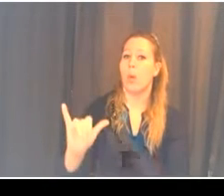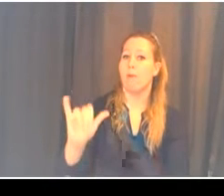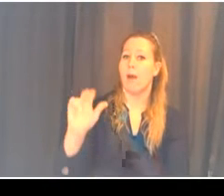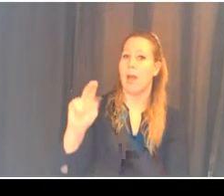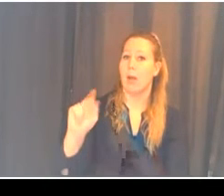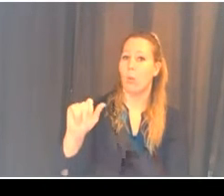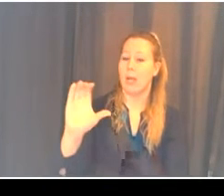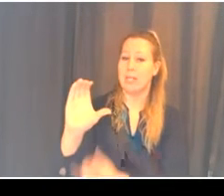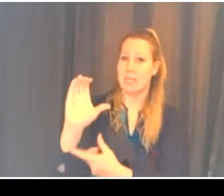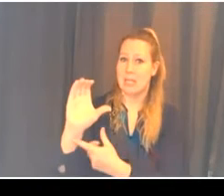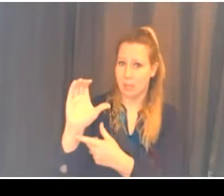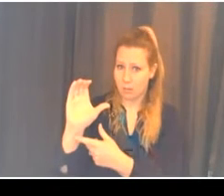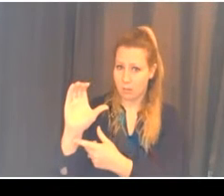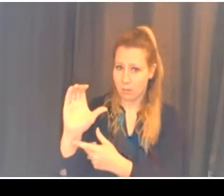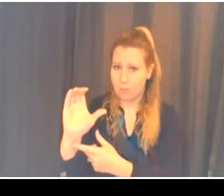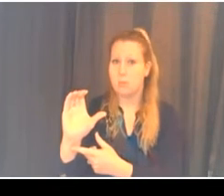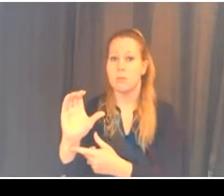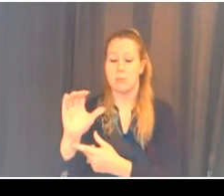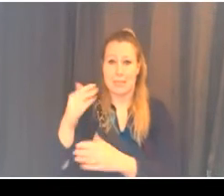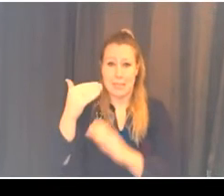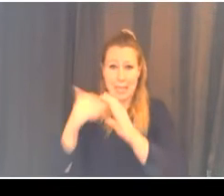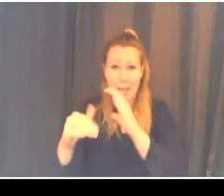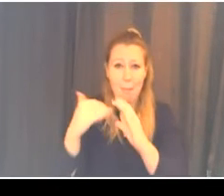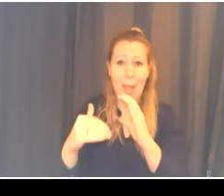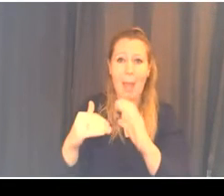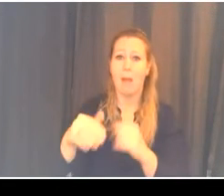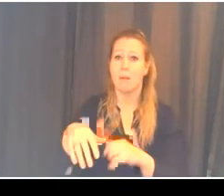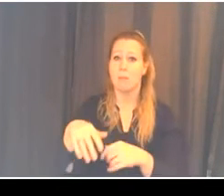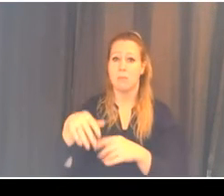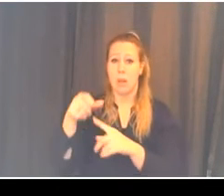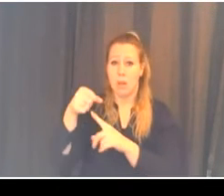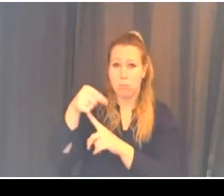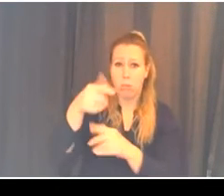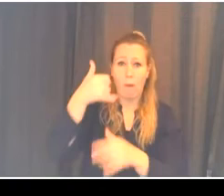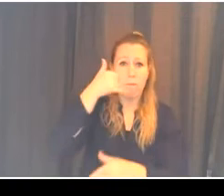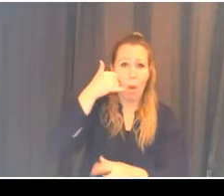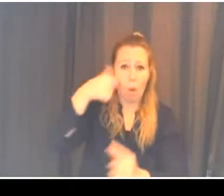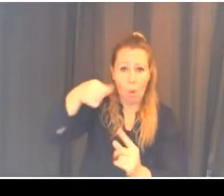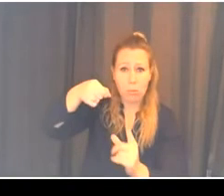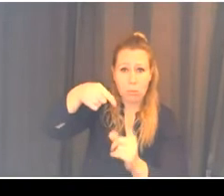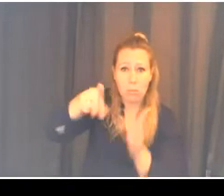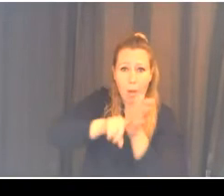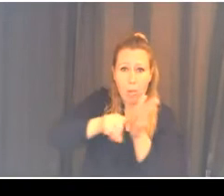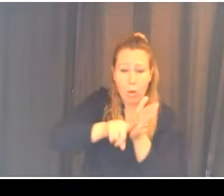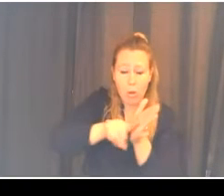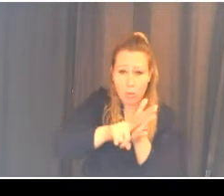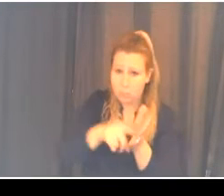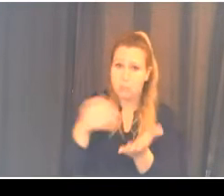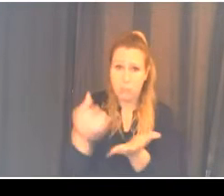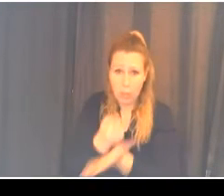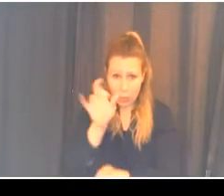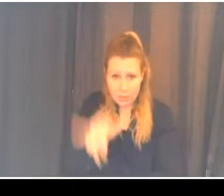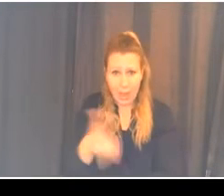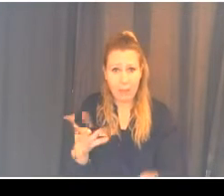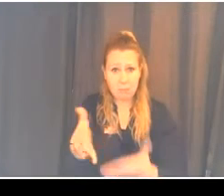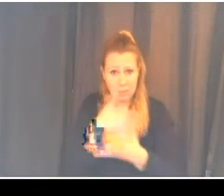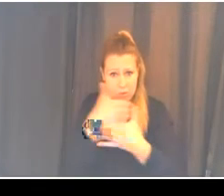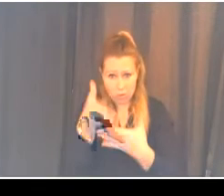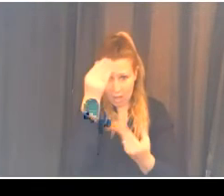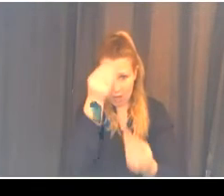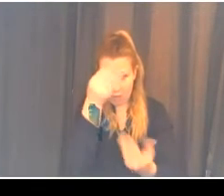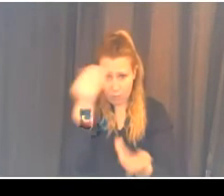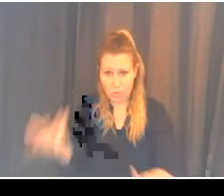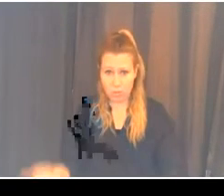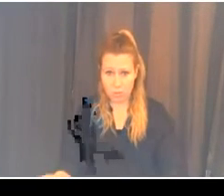tech chat text chat numbers the city can also display this information on Wi-Fi kiosks bus stops and